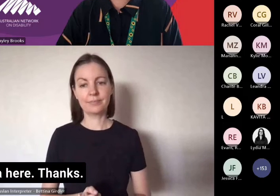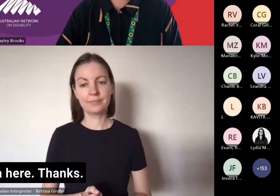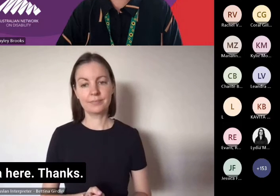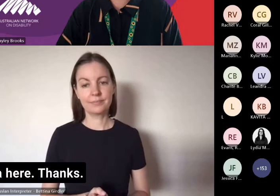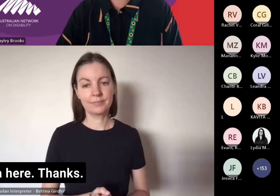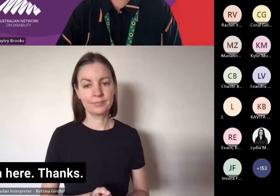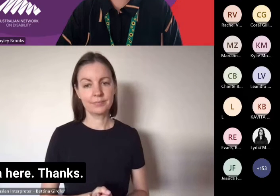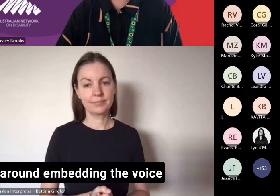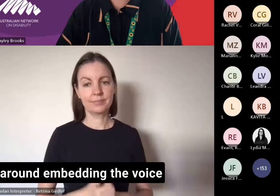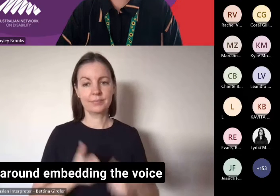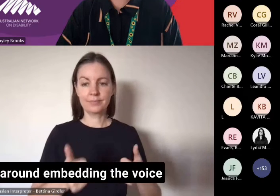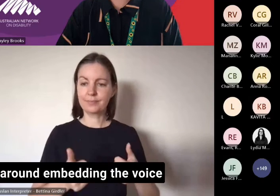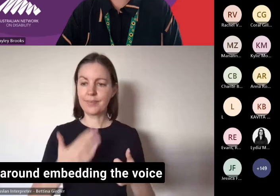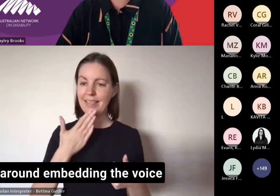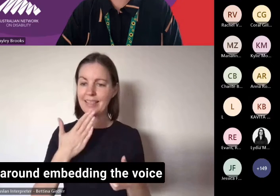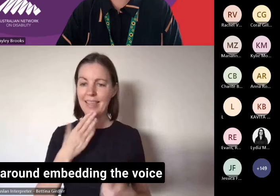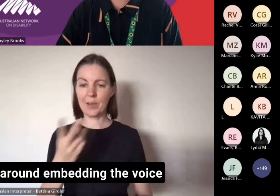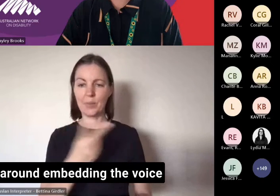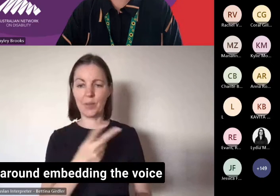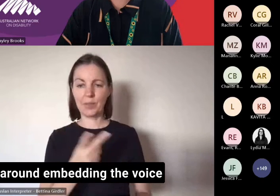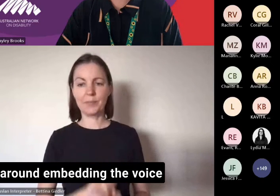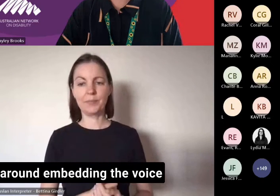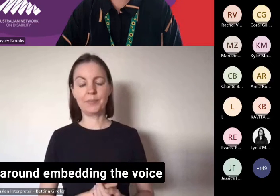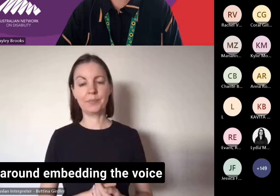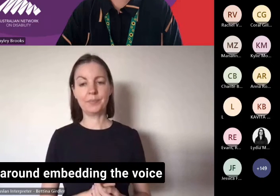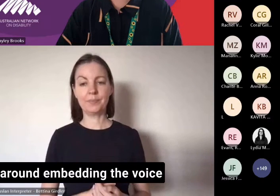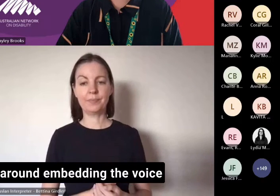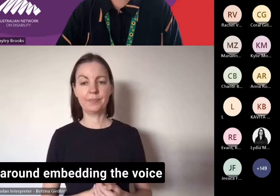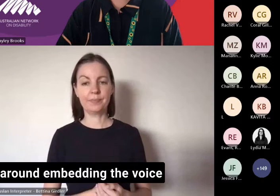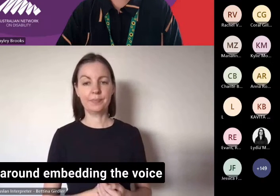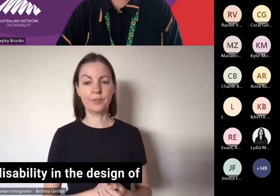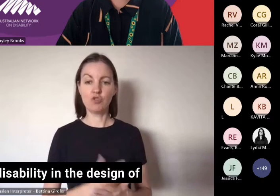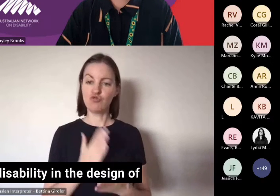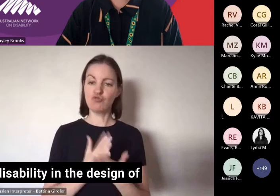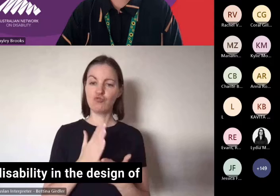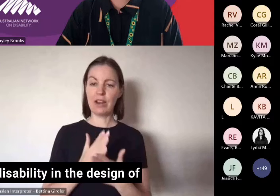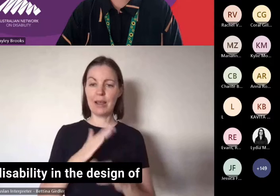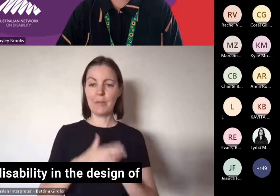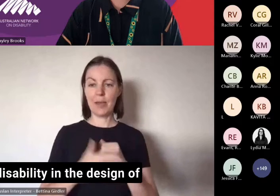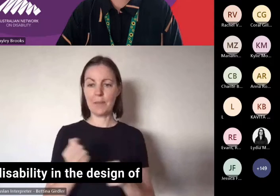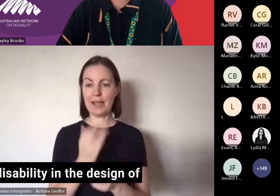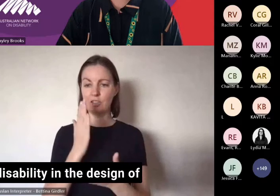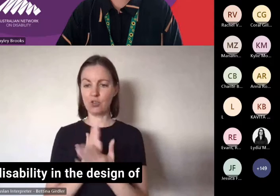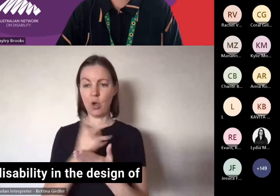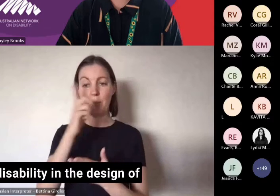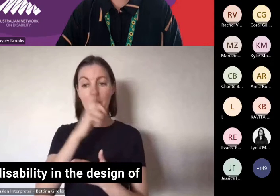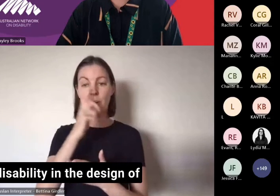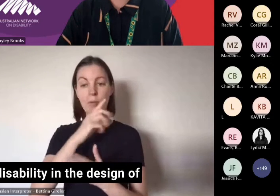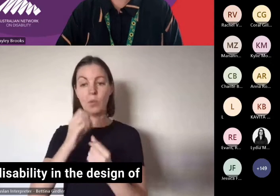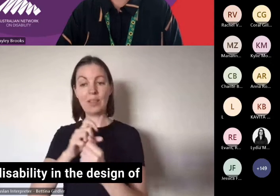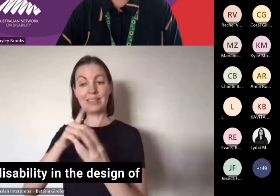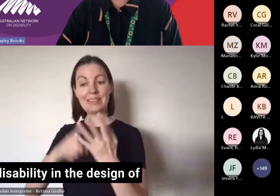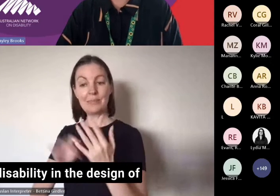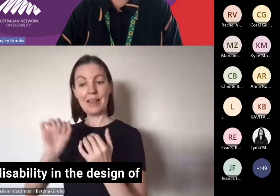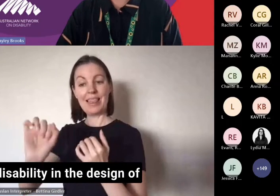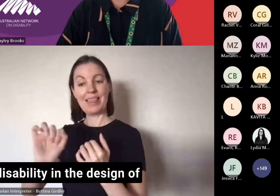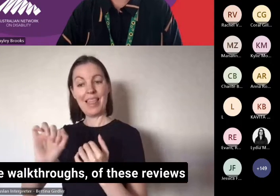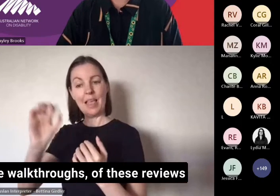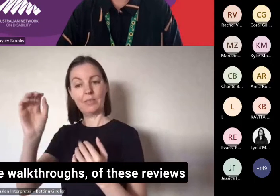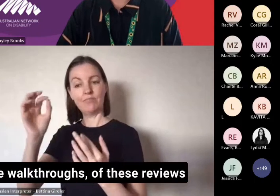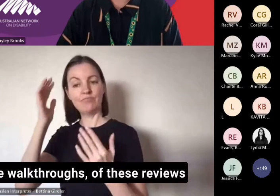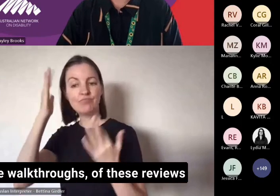Emma here. Thanks both. It's very much around embedding the voice of people with disability in the design of